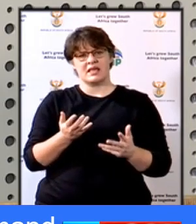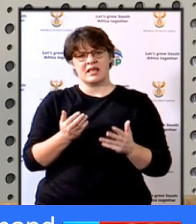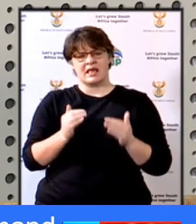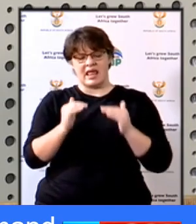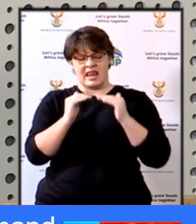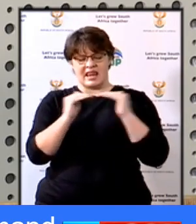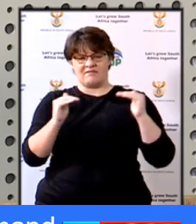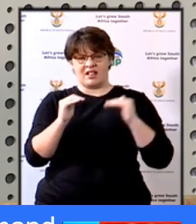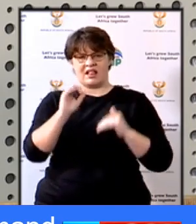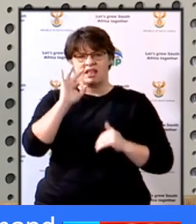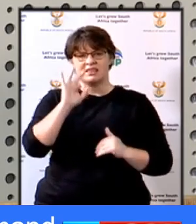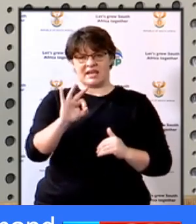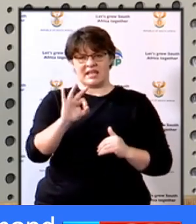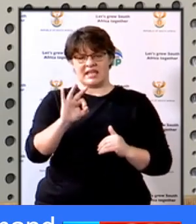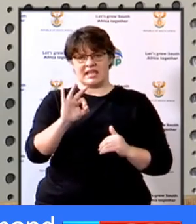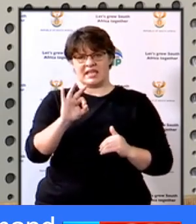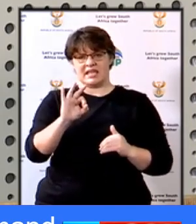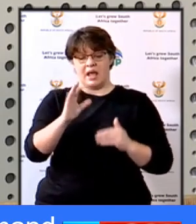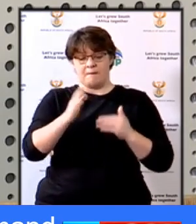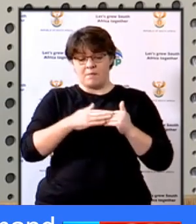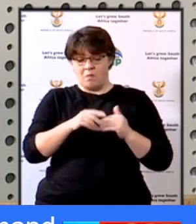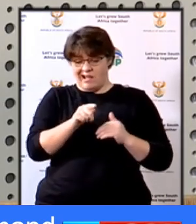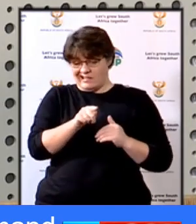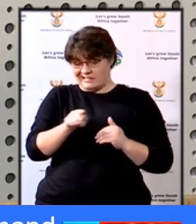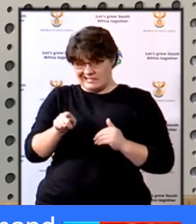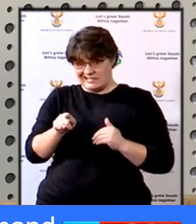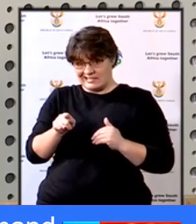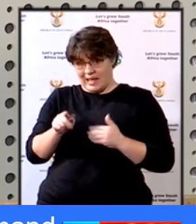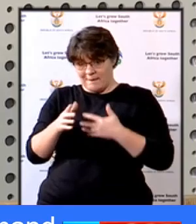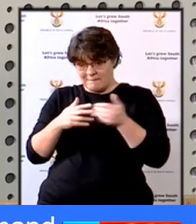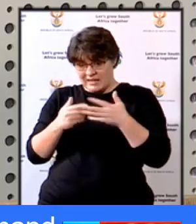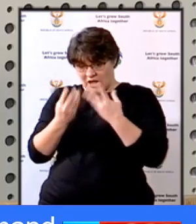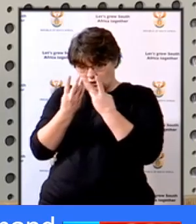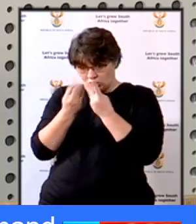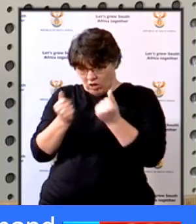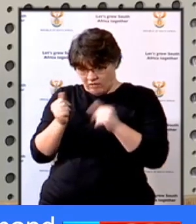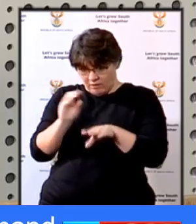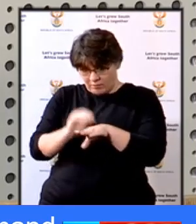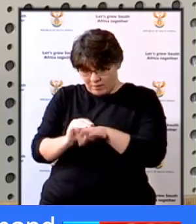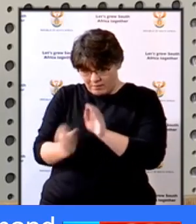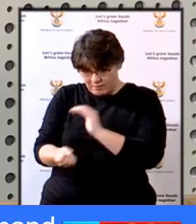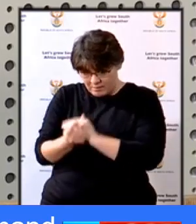level 3, where if those matters are concluded,